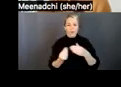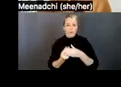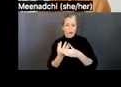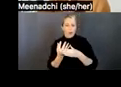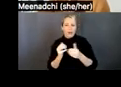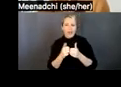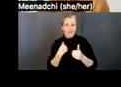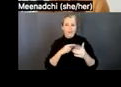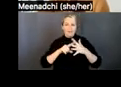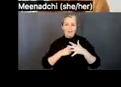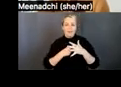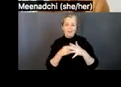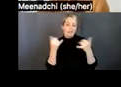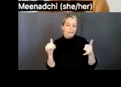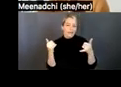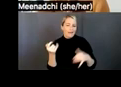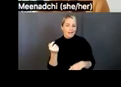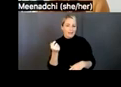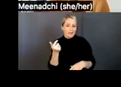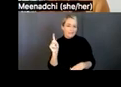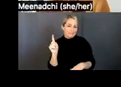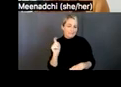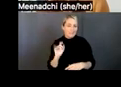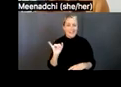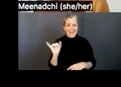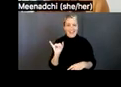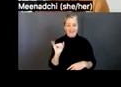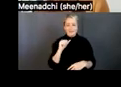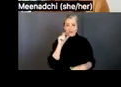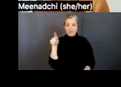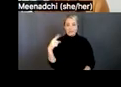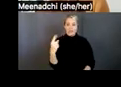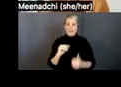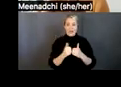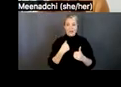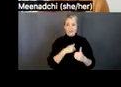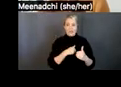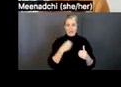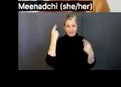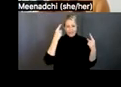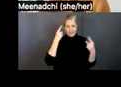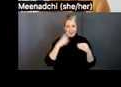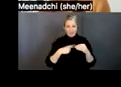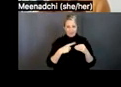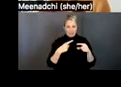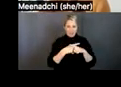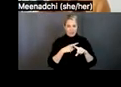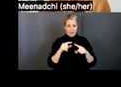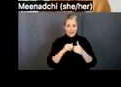to play with it a little bit, play with, you know, not just the way that we hold conflict or think about it, but also engage with